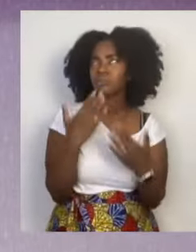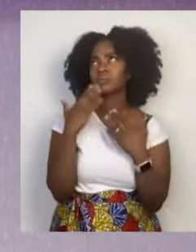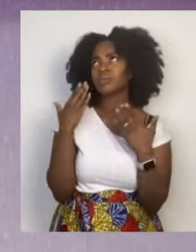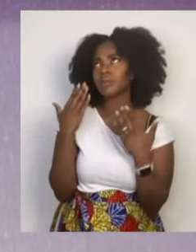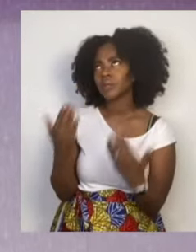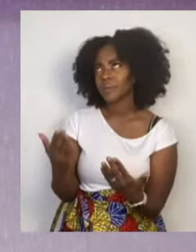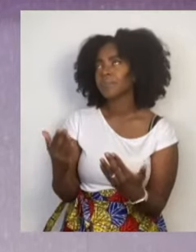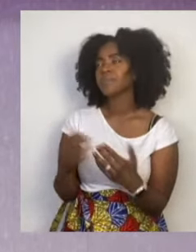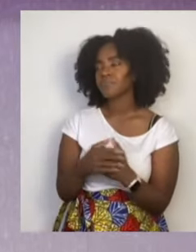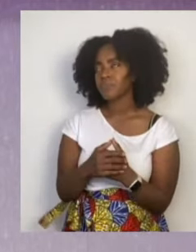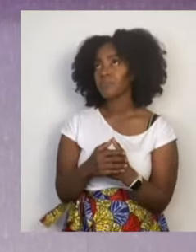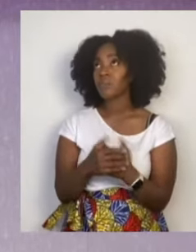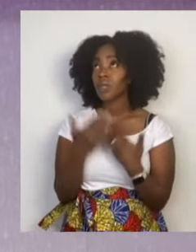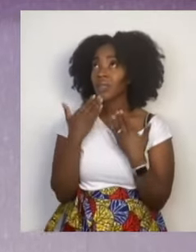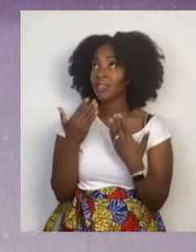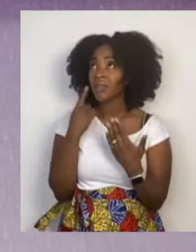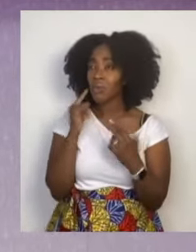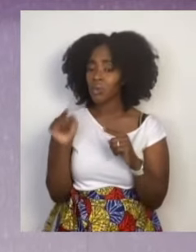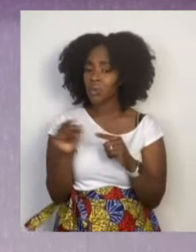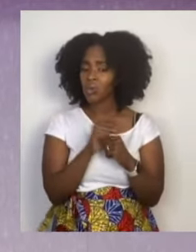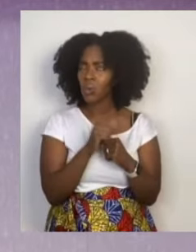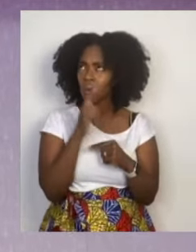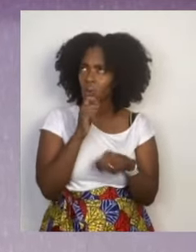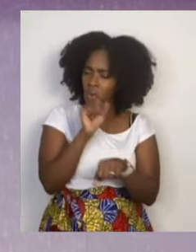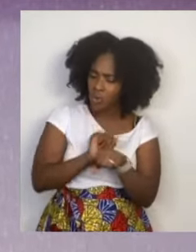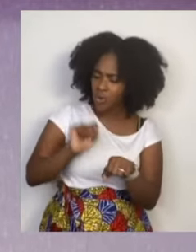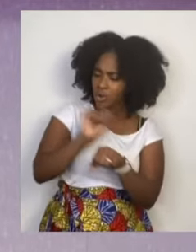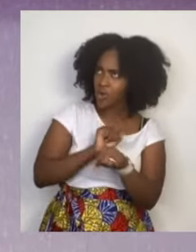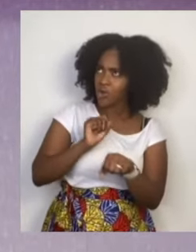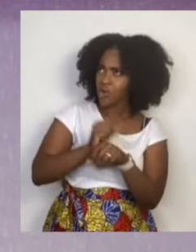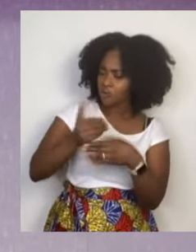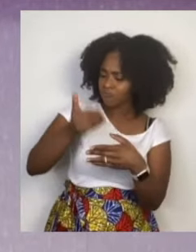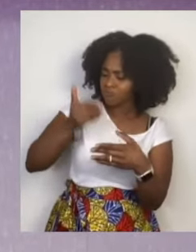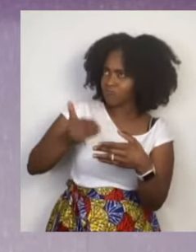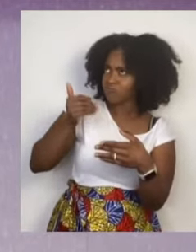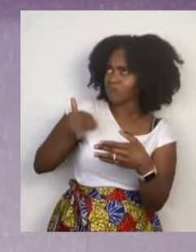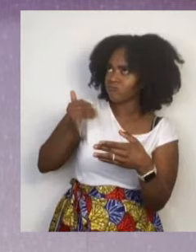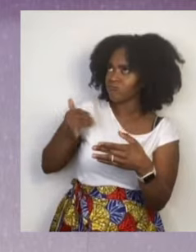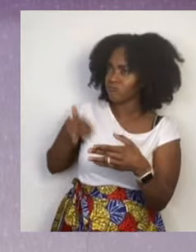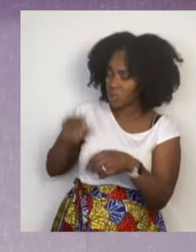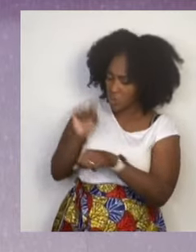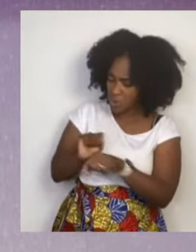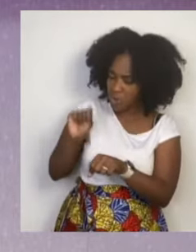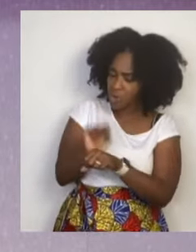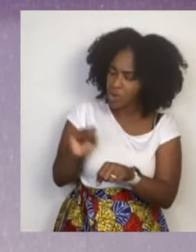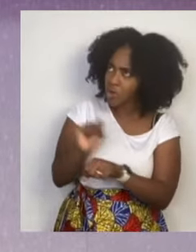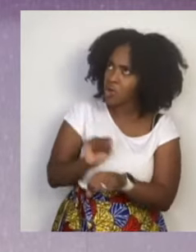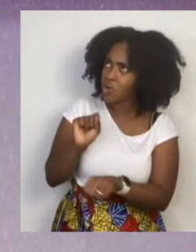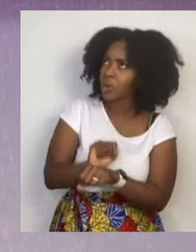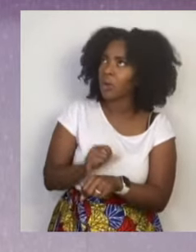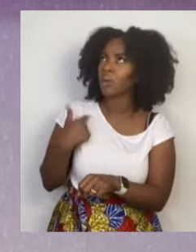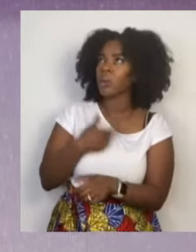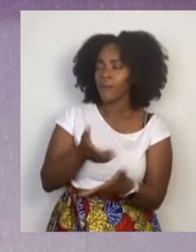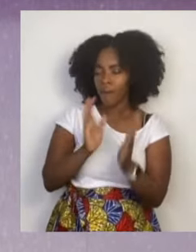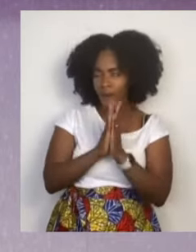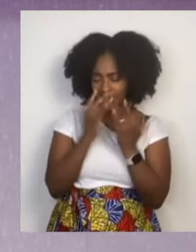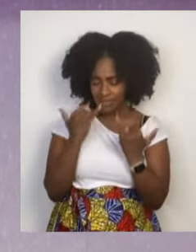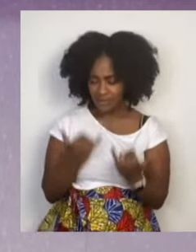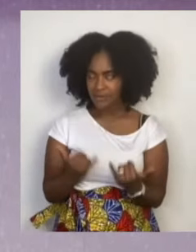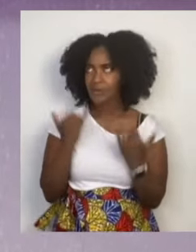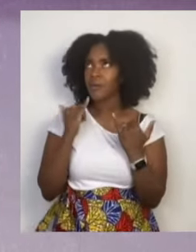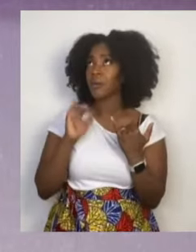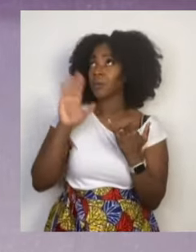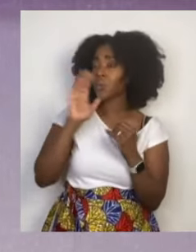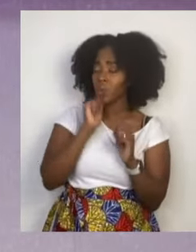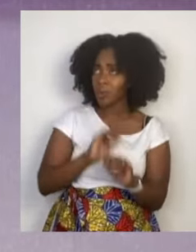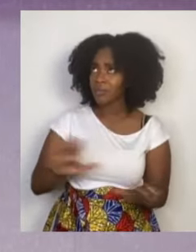have labored before us. And Father, we ask right now that your blessing would be upon each and every person